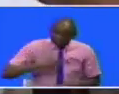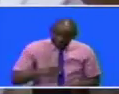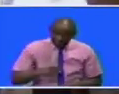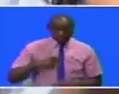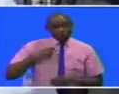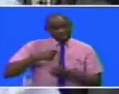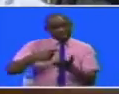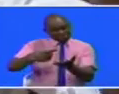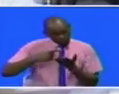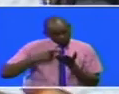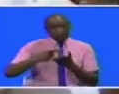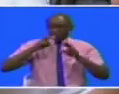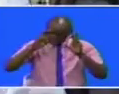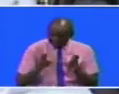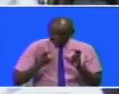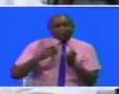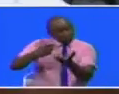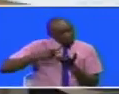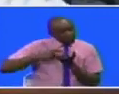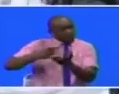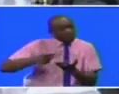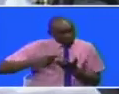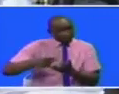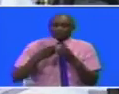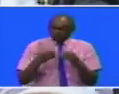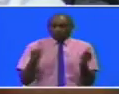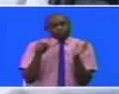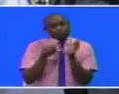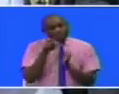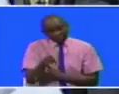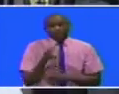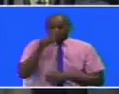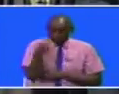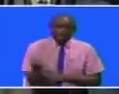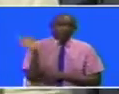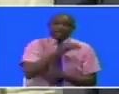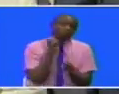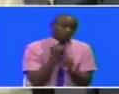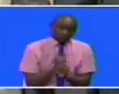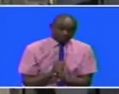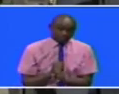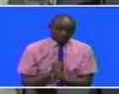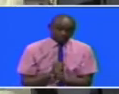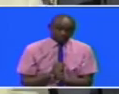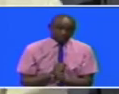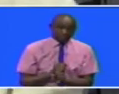tuweze kuketi chini to negotiate, tumalize ndipo turudi kazi.